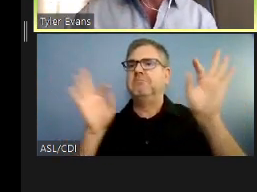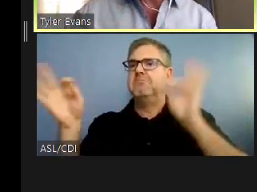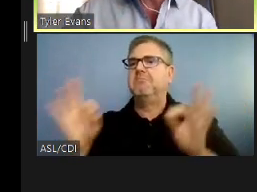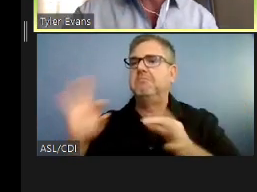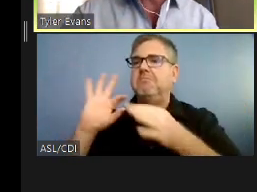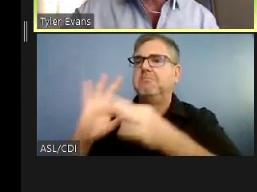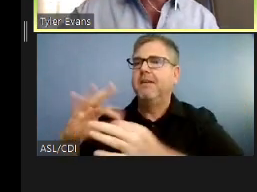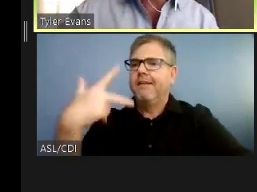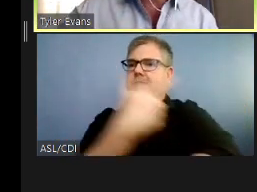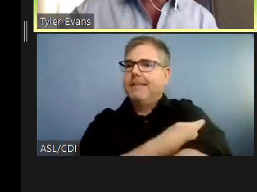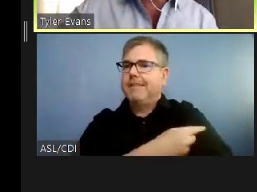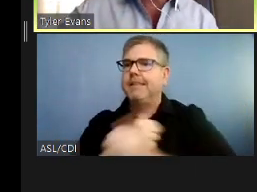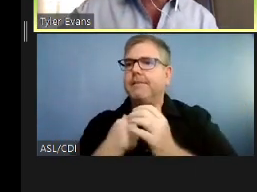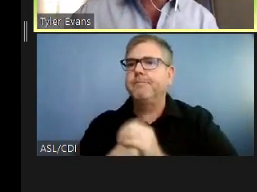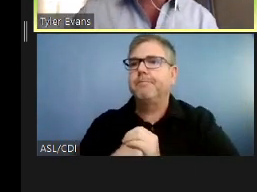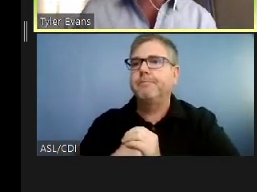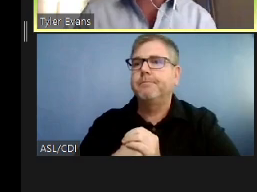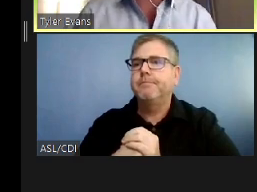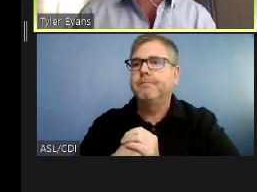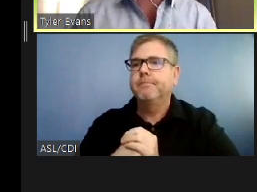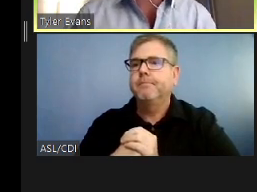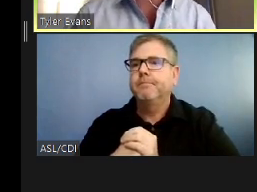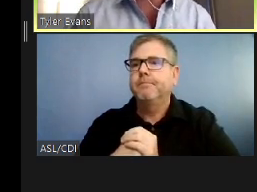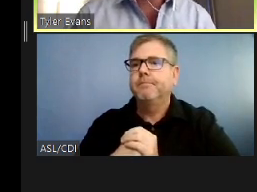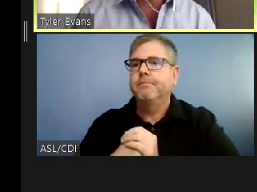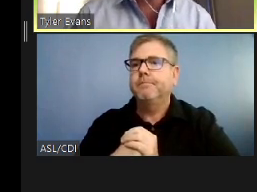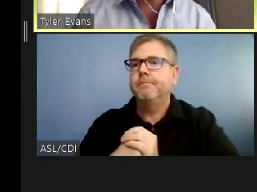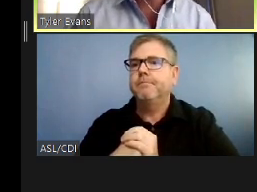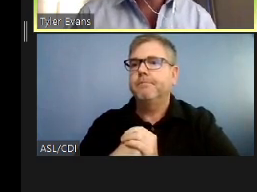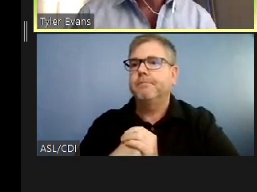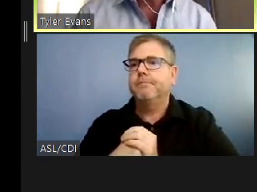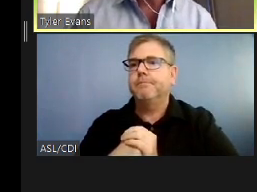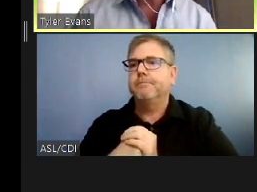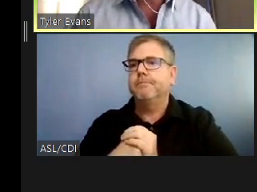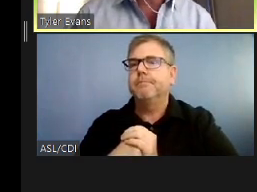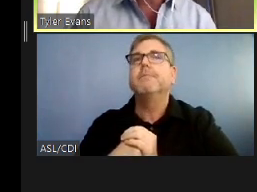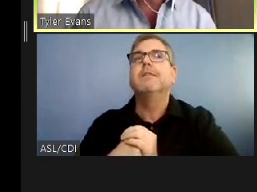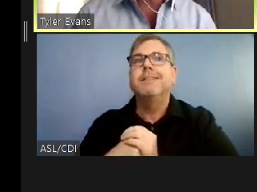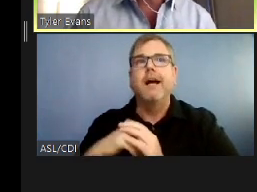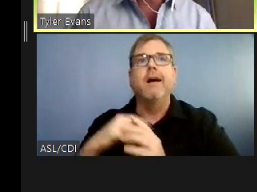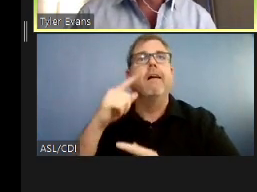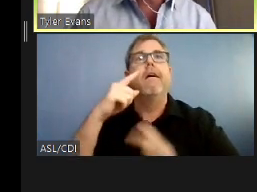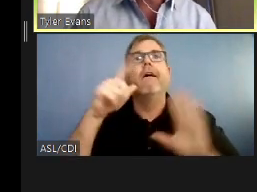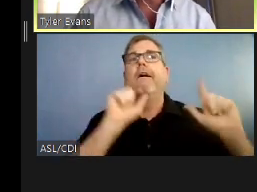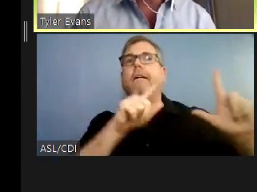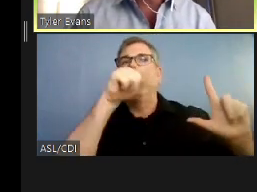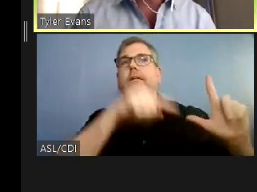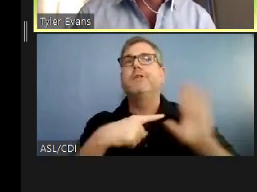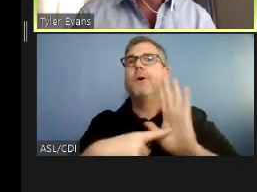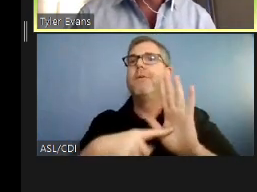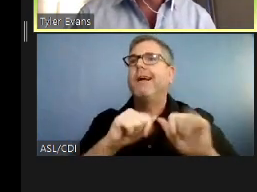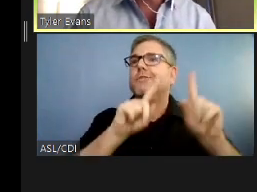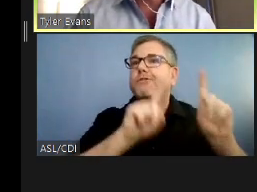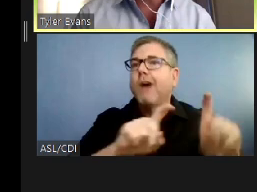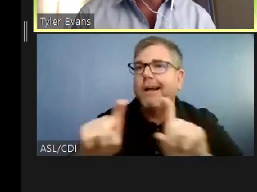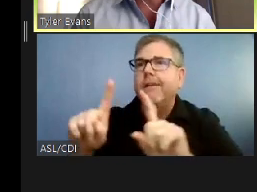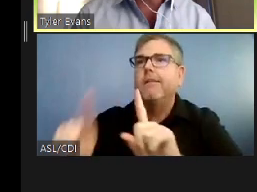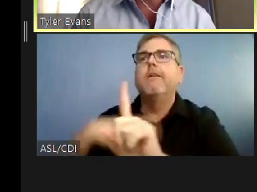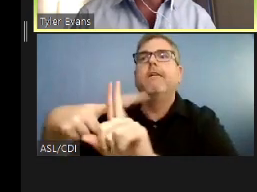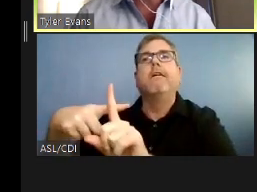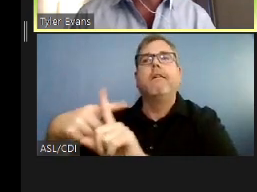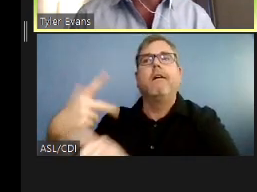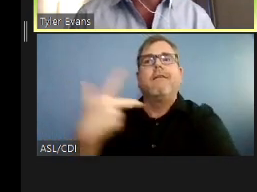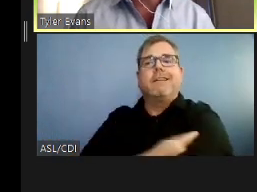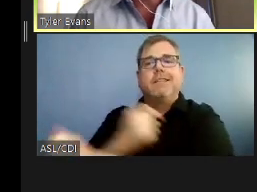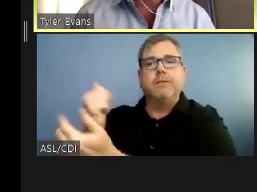and approvals. There's essentially 6 different vaccines currently in development for COVID-19. 2